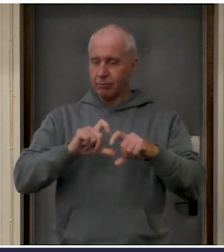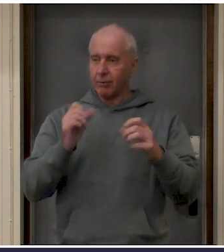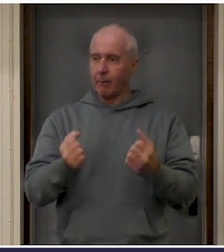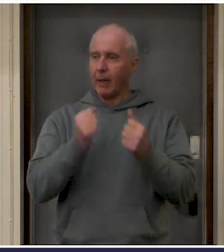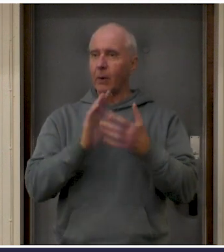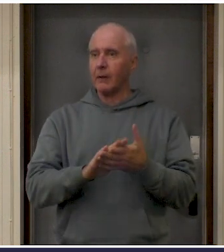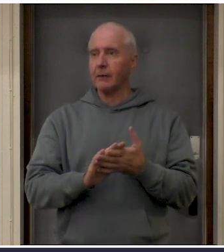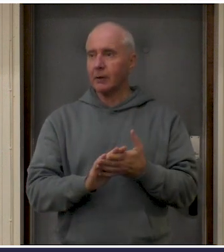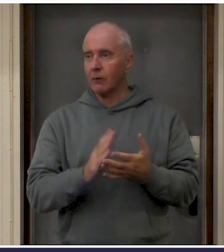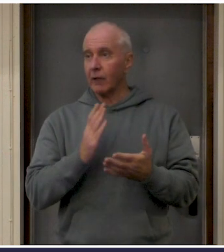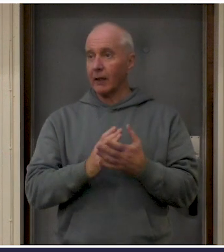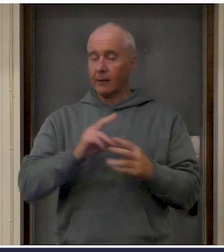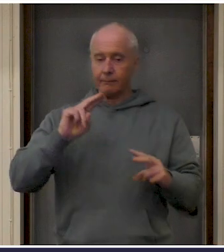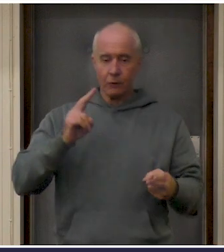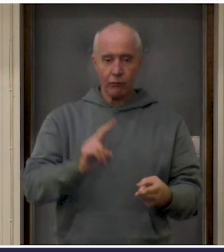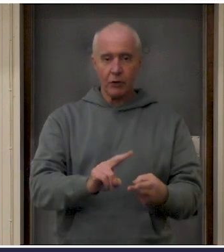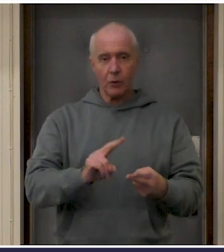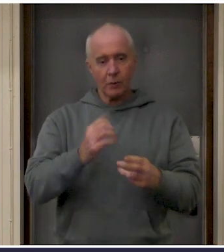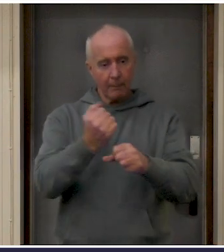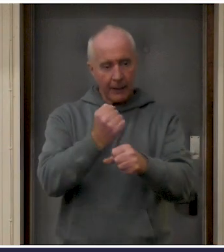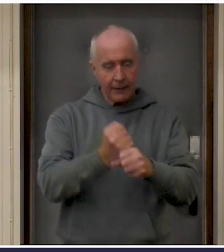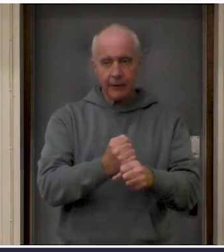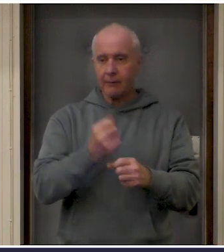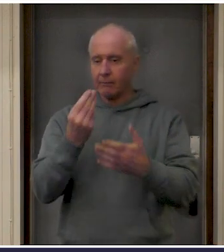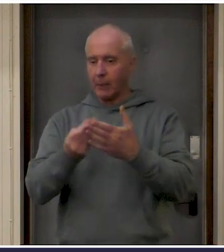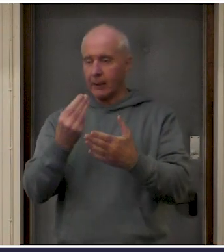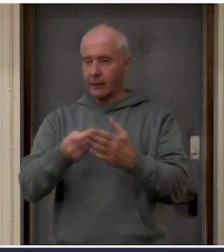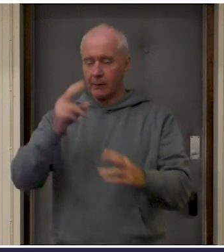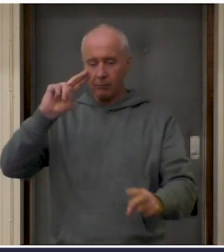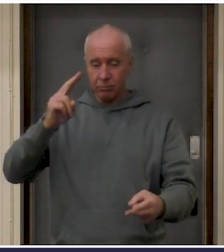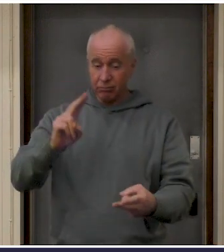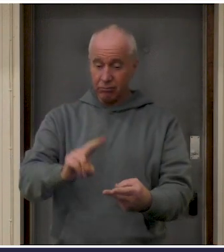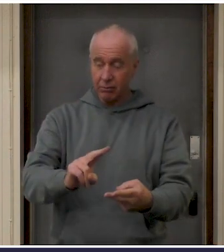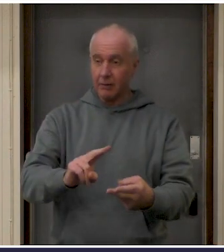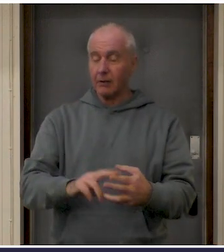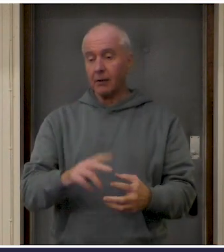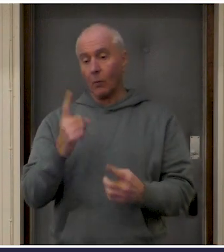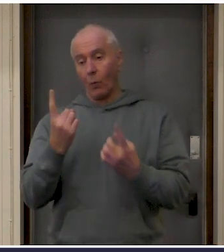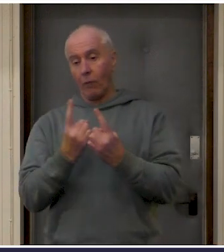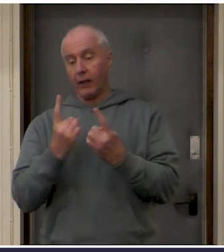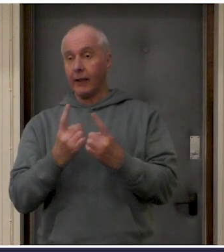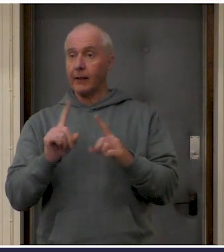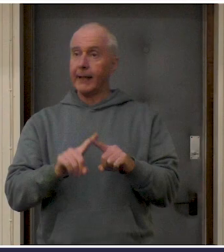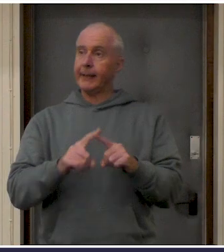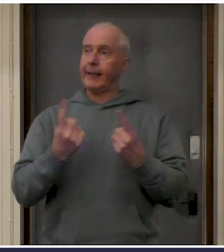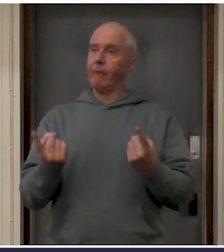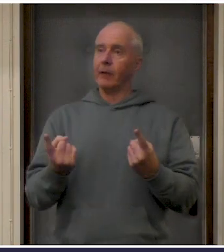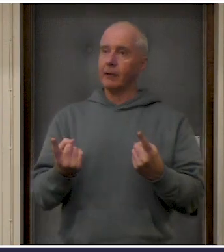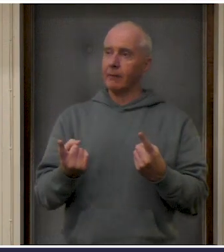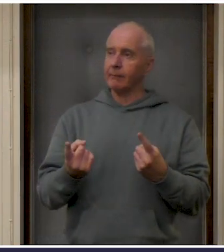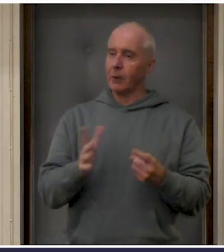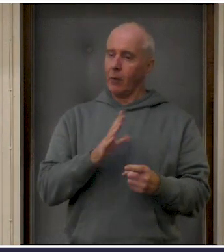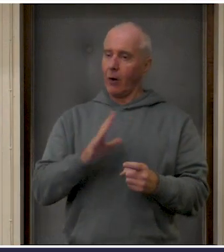infrequent refueling, reduce maintenance and get the cost down. The one thing that's different here, and I think sets the Army